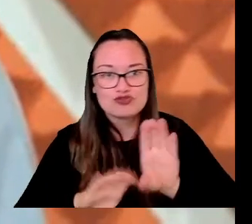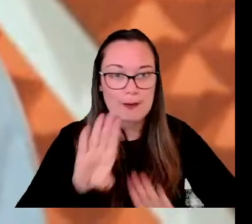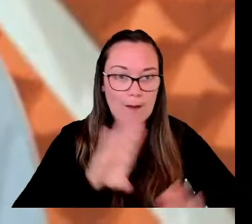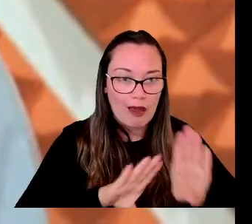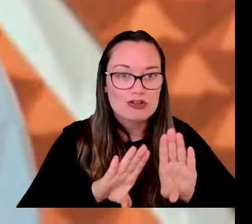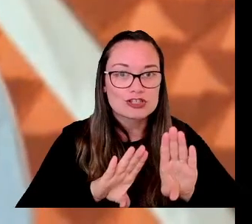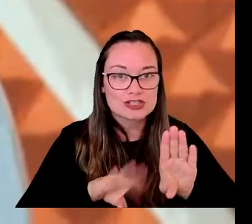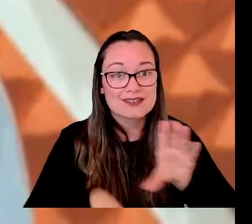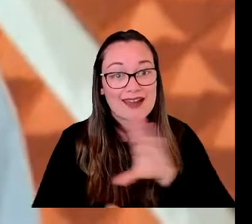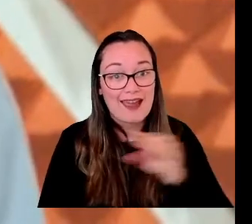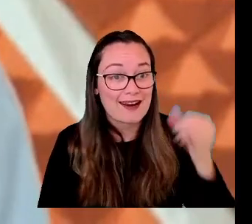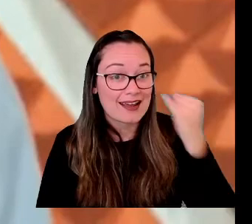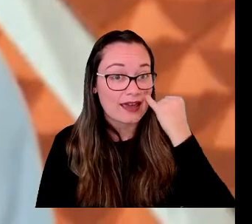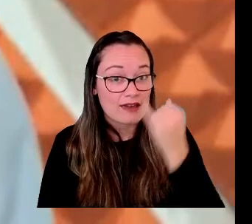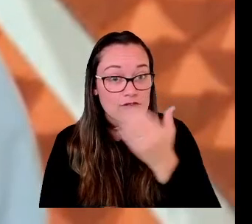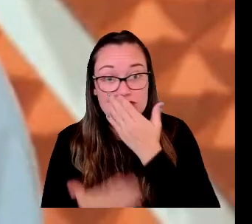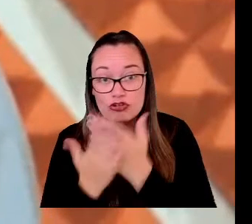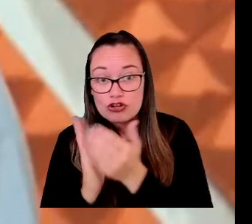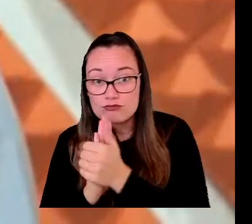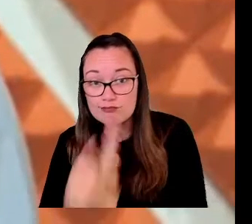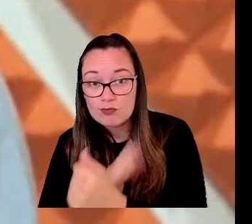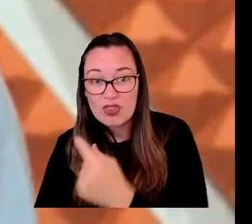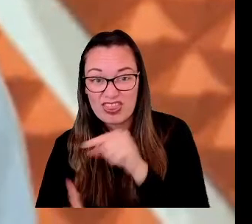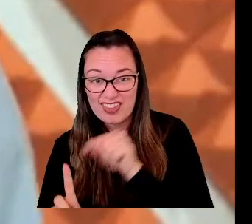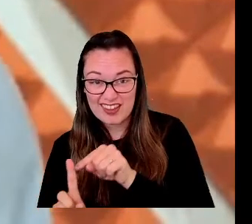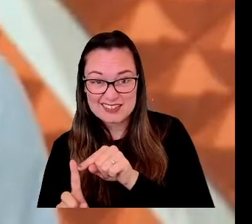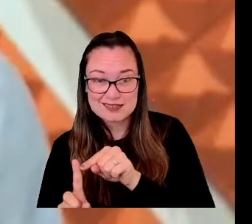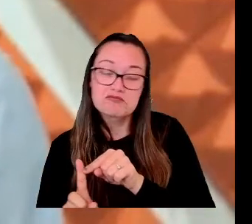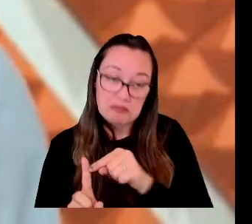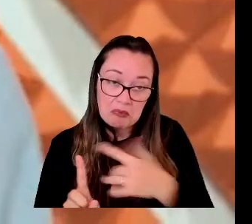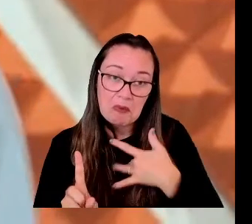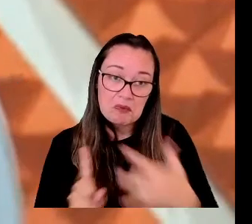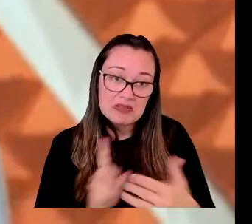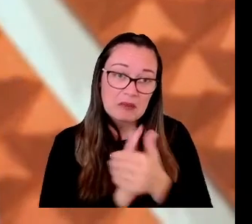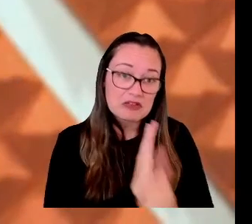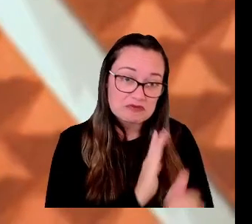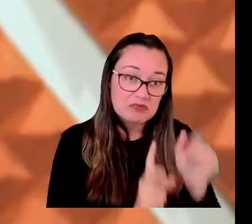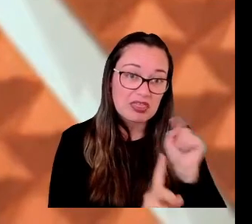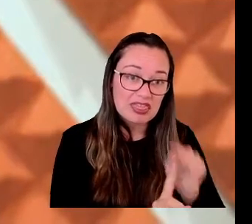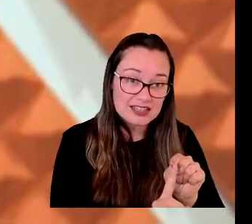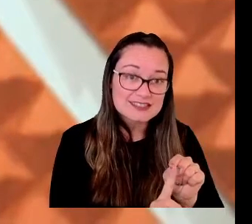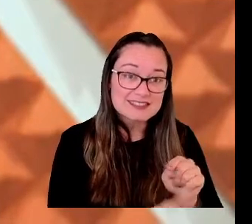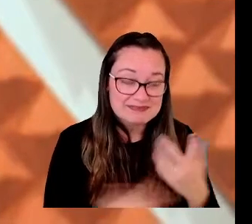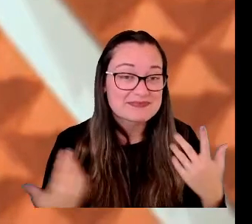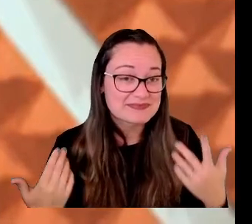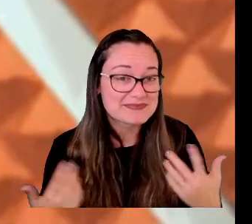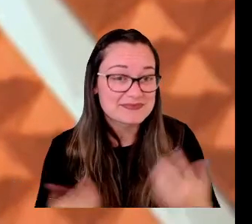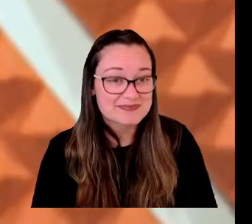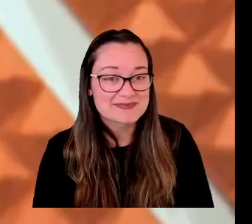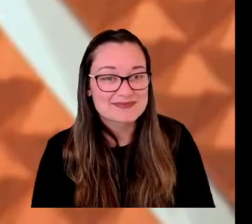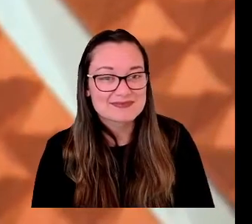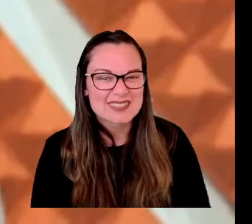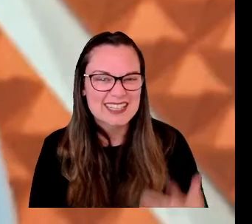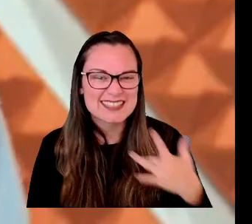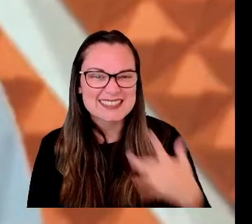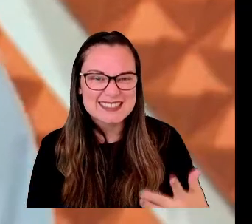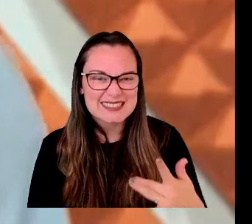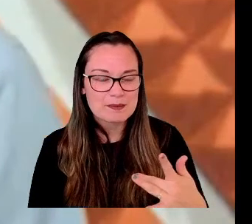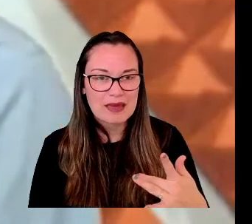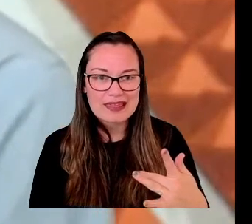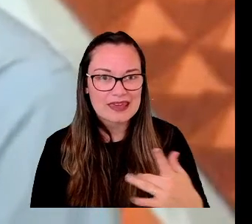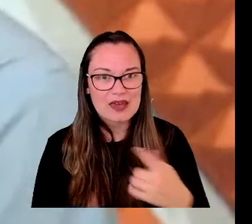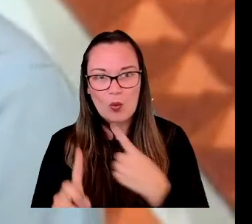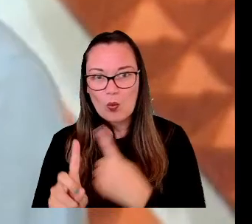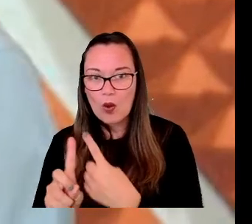my guess is if you're good at one, you're probably good at the other. If you're interested in one, you're probably interested in the other. Very rarely do I see